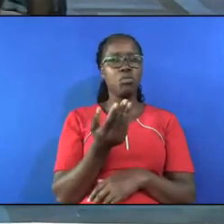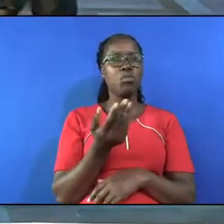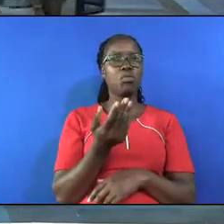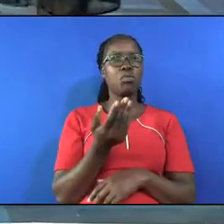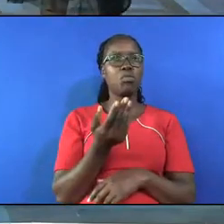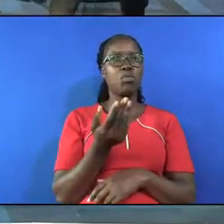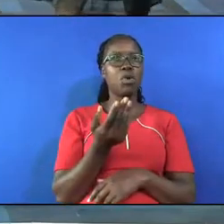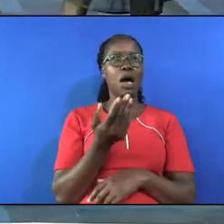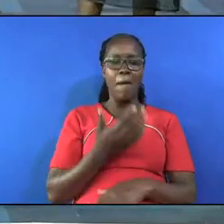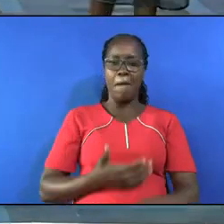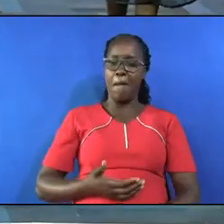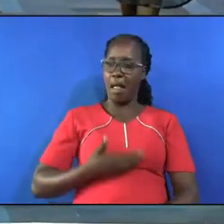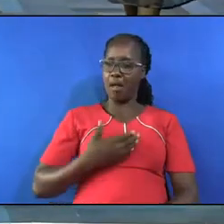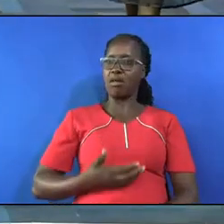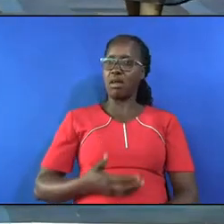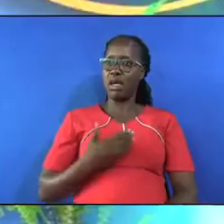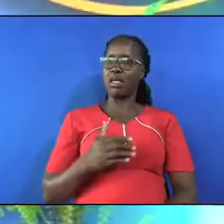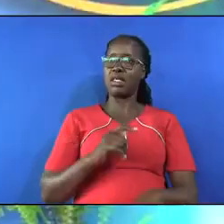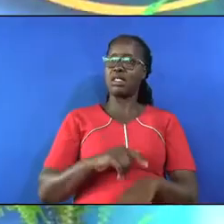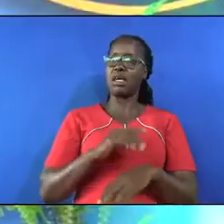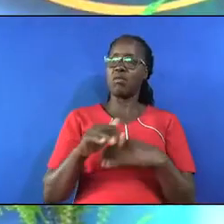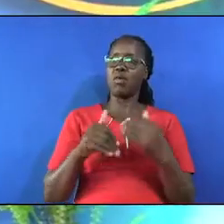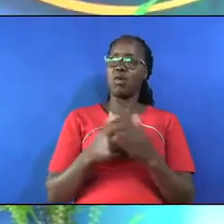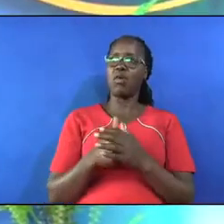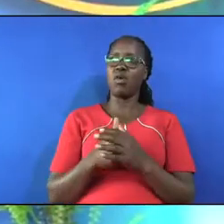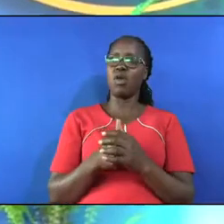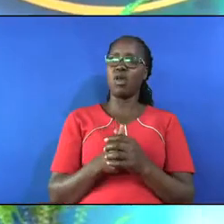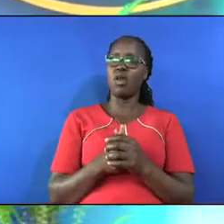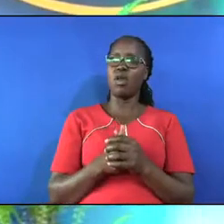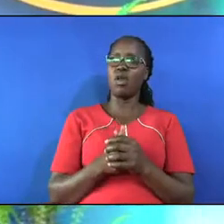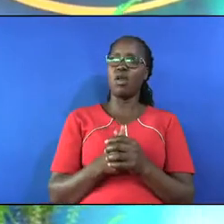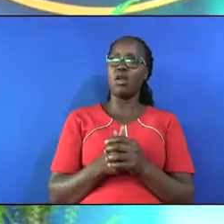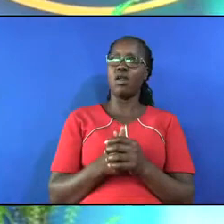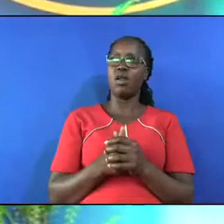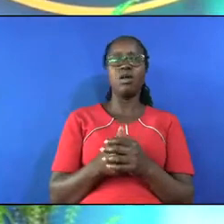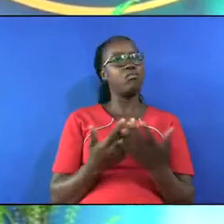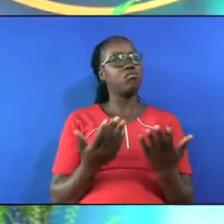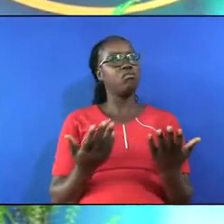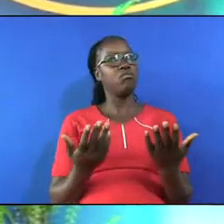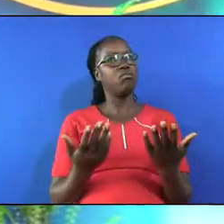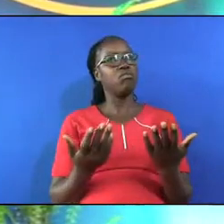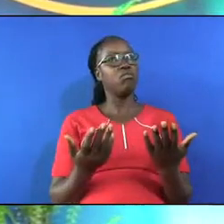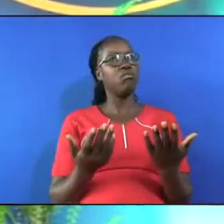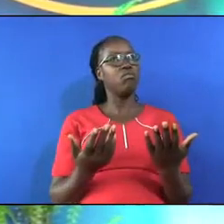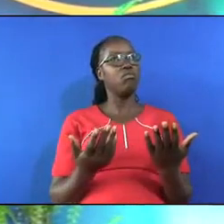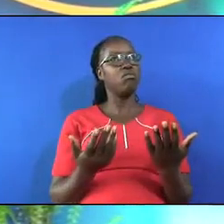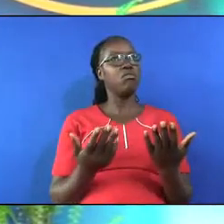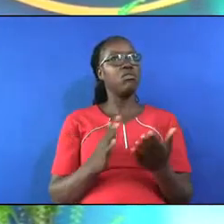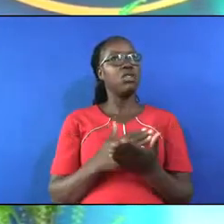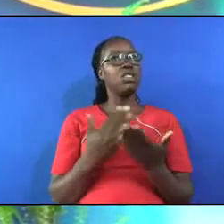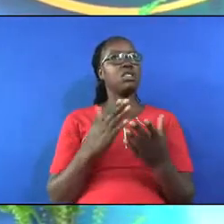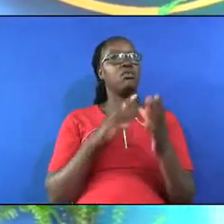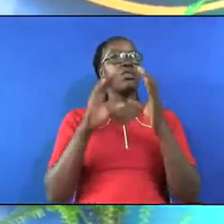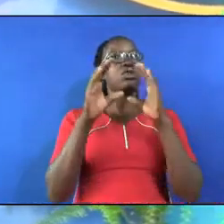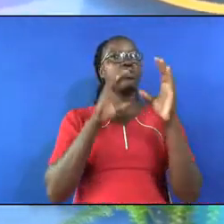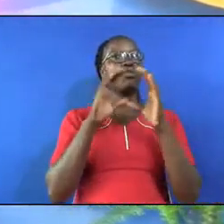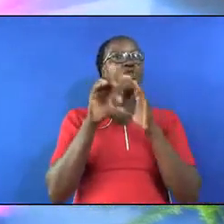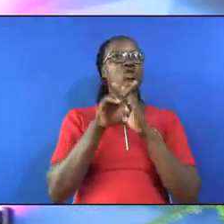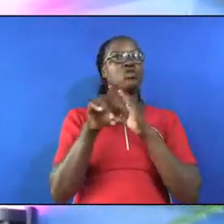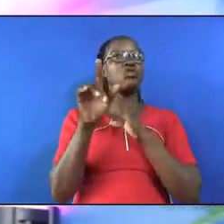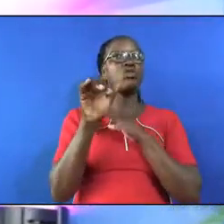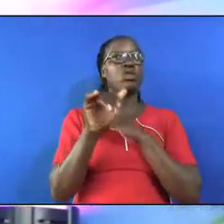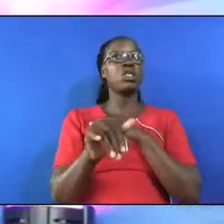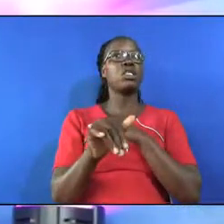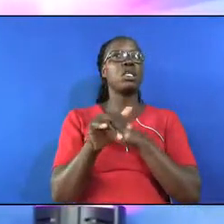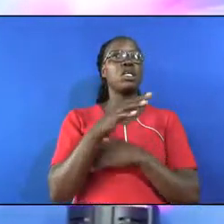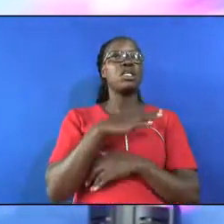tantrums all around, and disobedient to parents, disobedient to children, that is, something is trying to communicate to you that